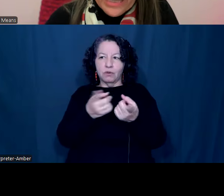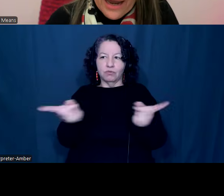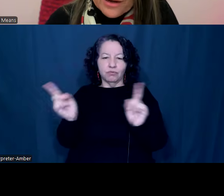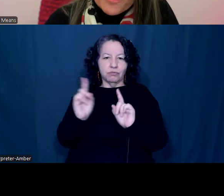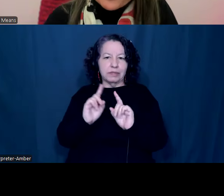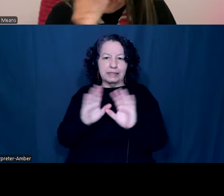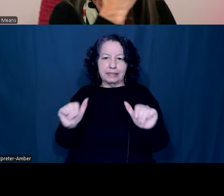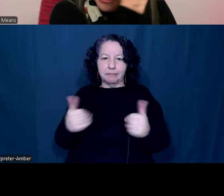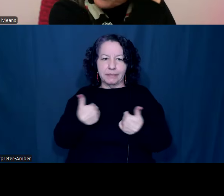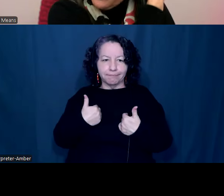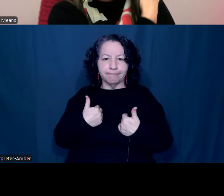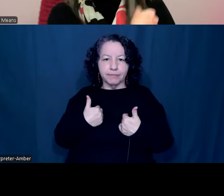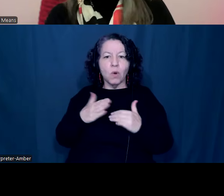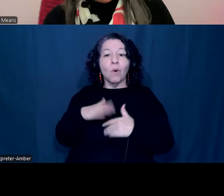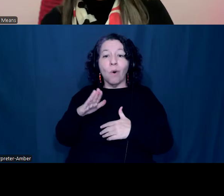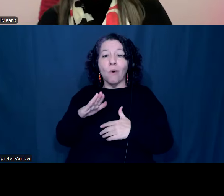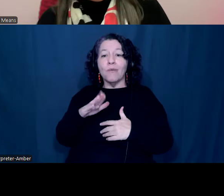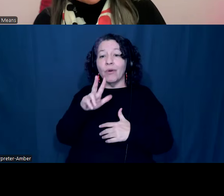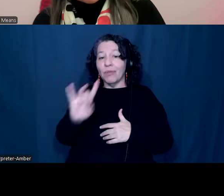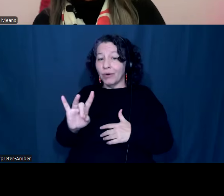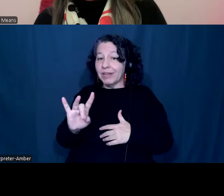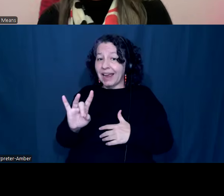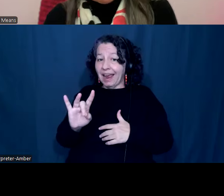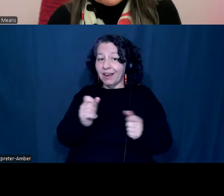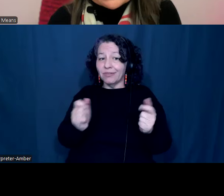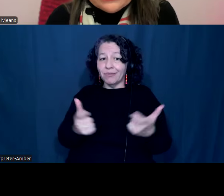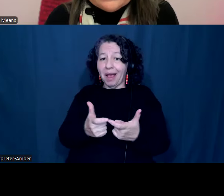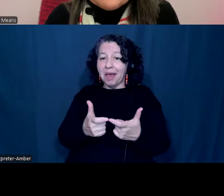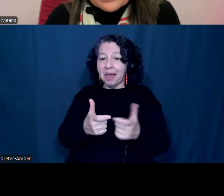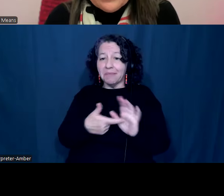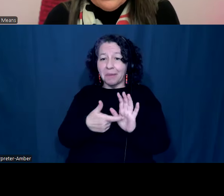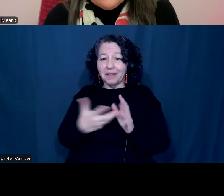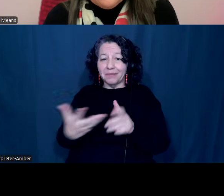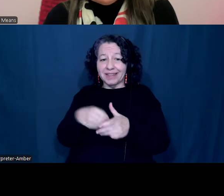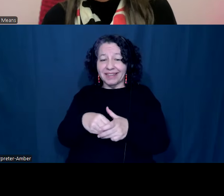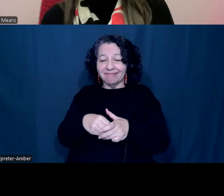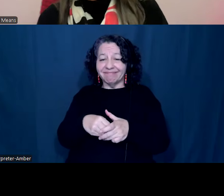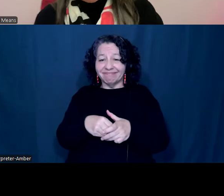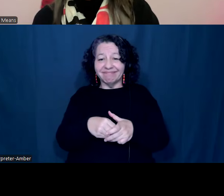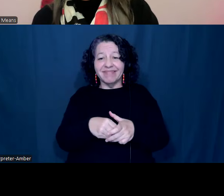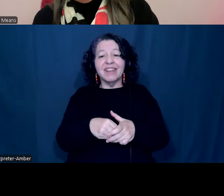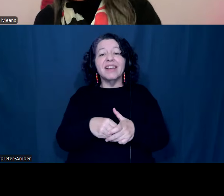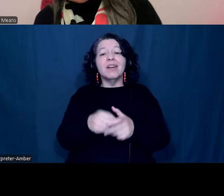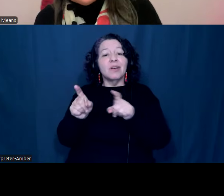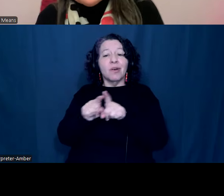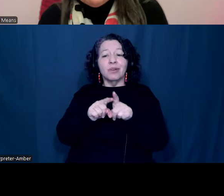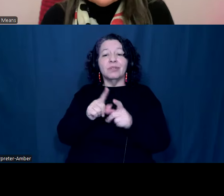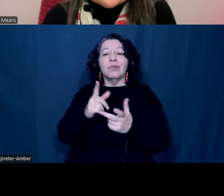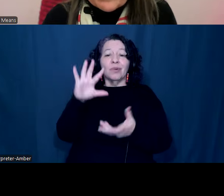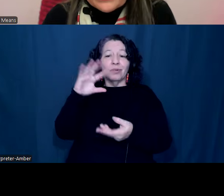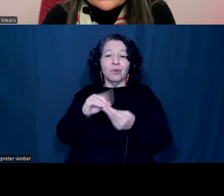We had over 38 tribes represented, alongside